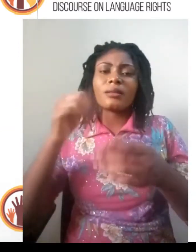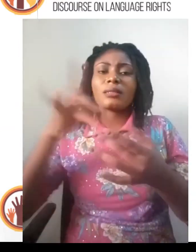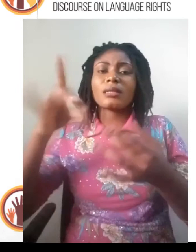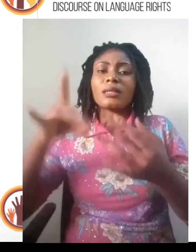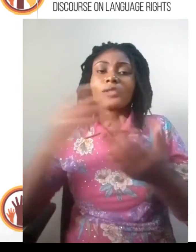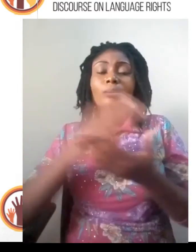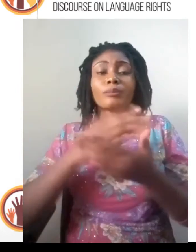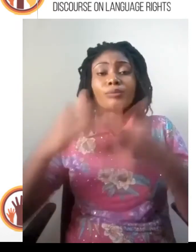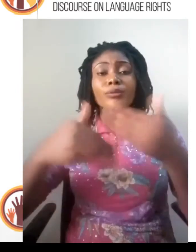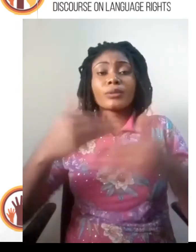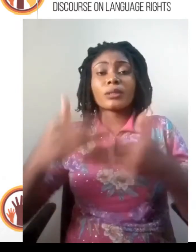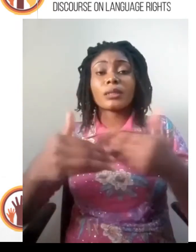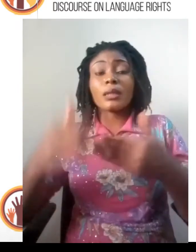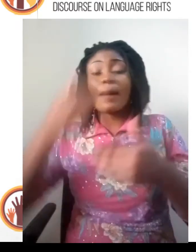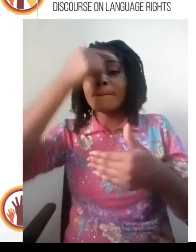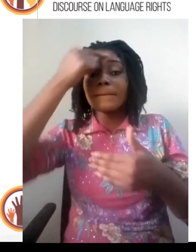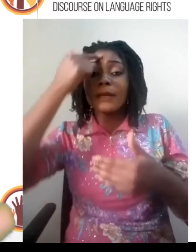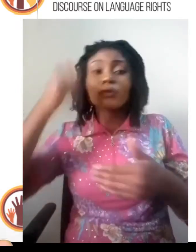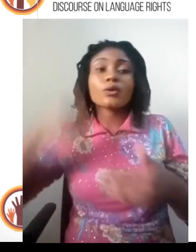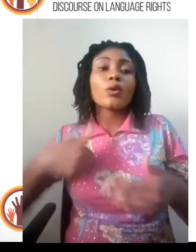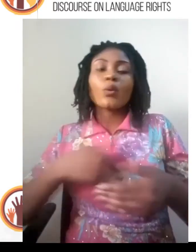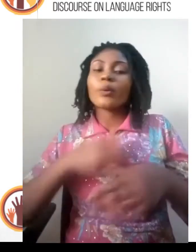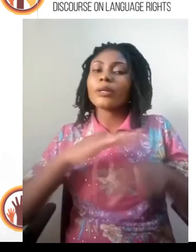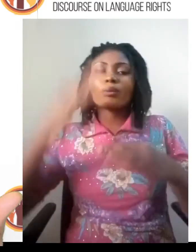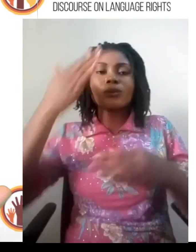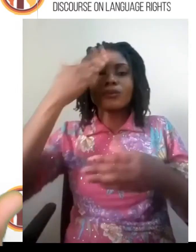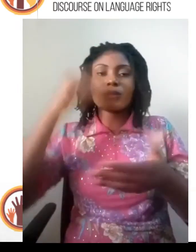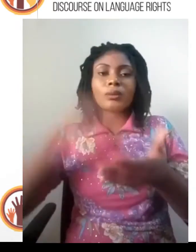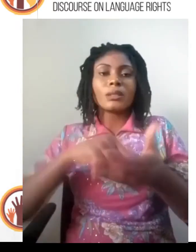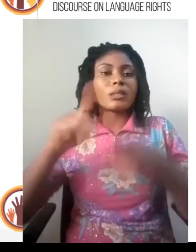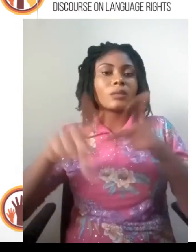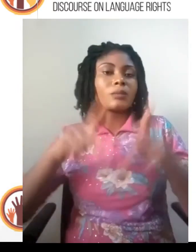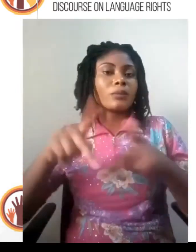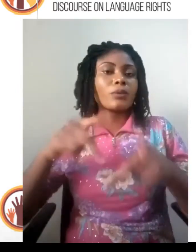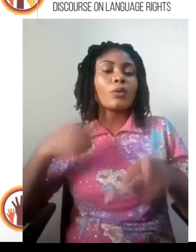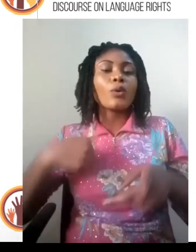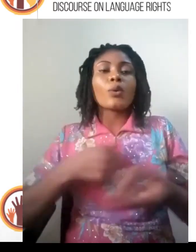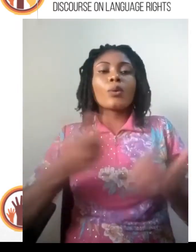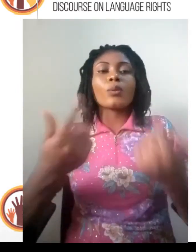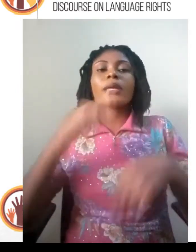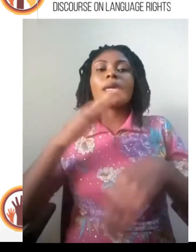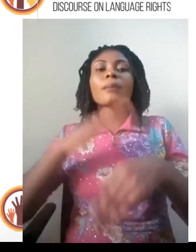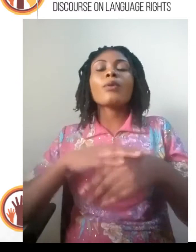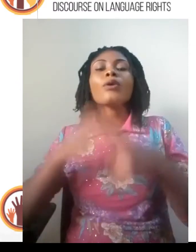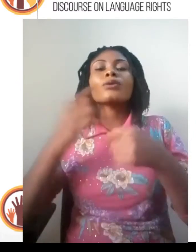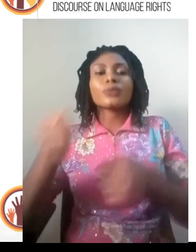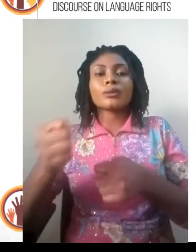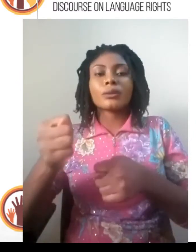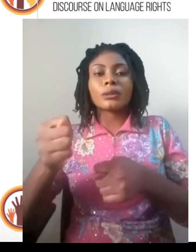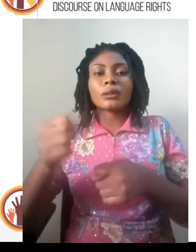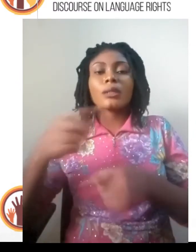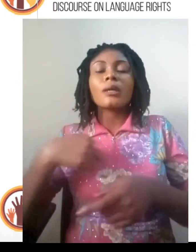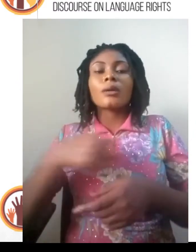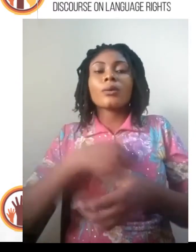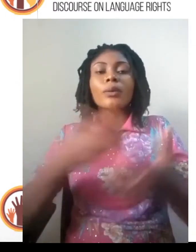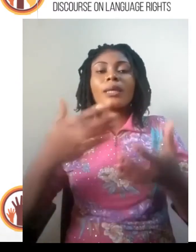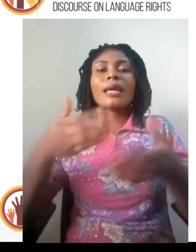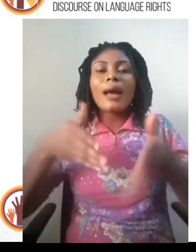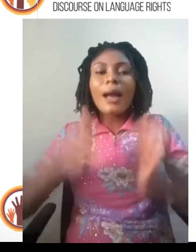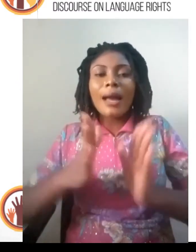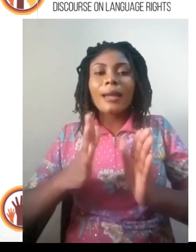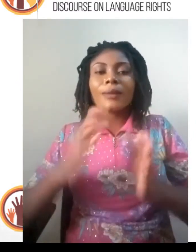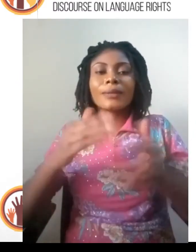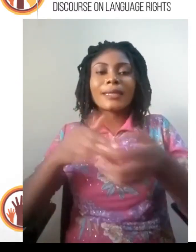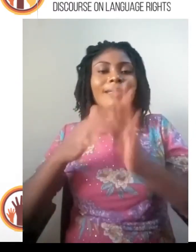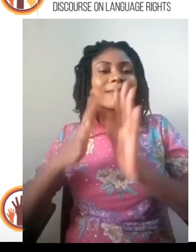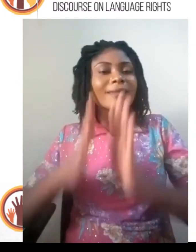trust. We needed to allow their leaders to select those who will work with us. Yet we needed to ensure